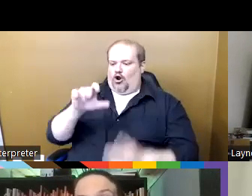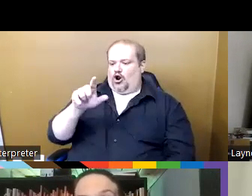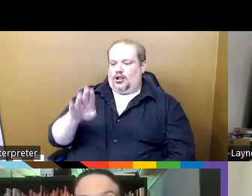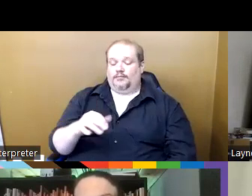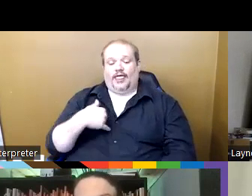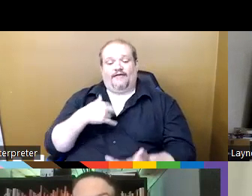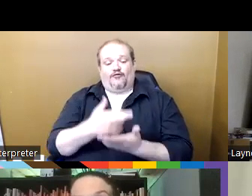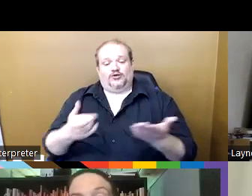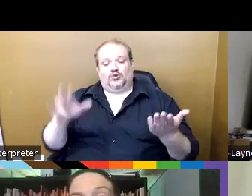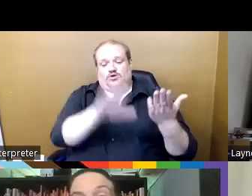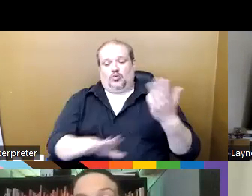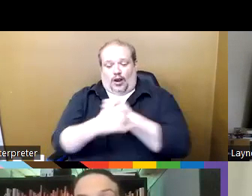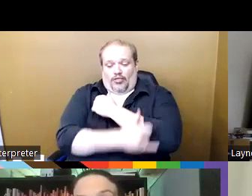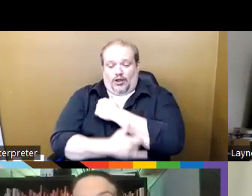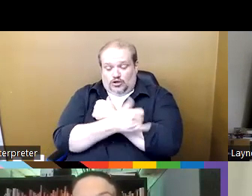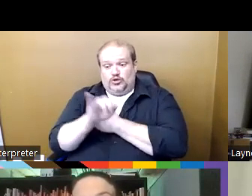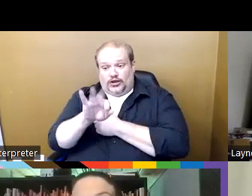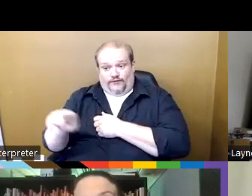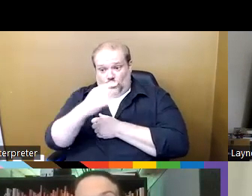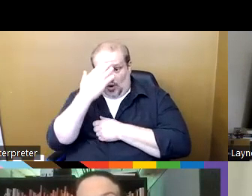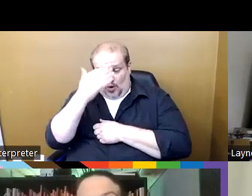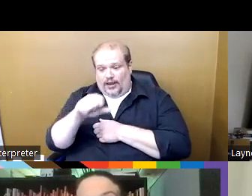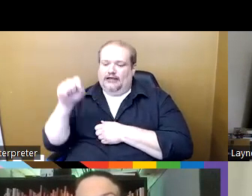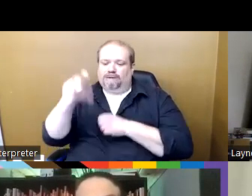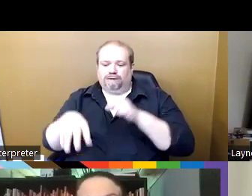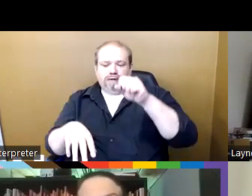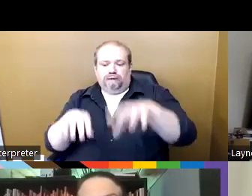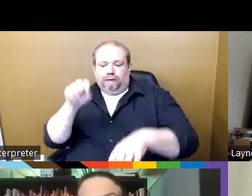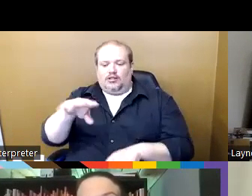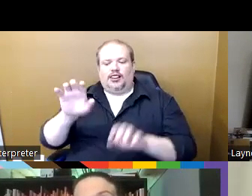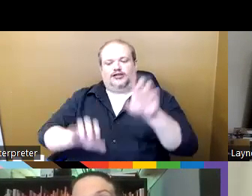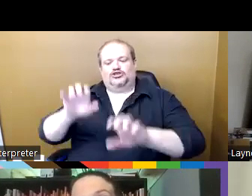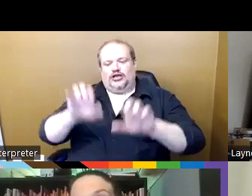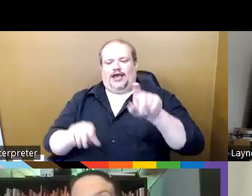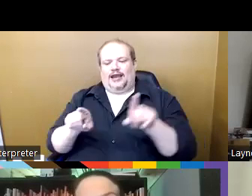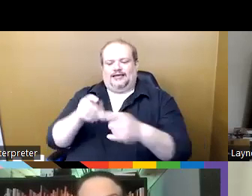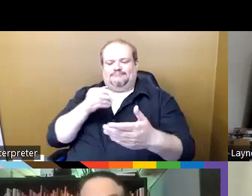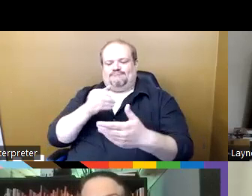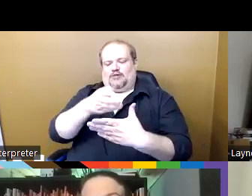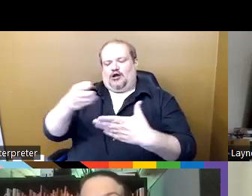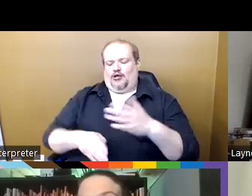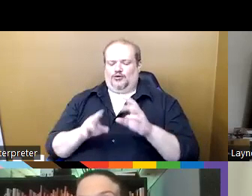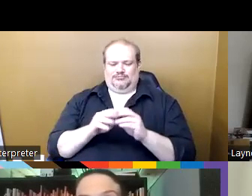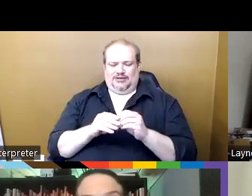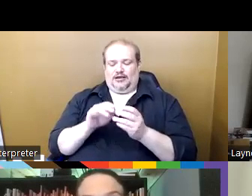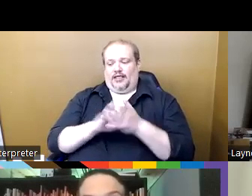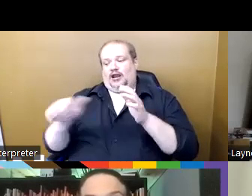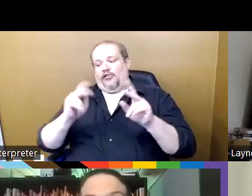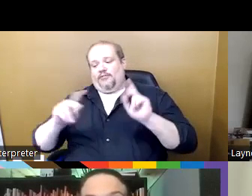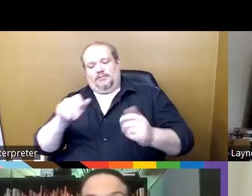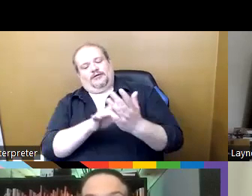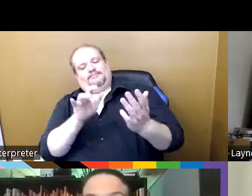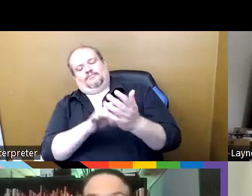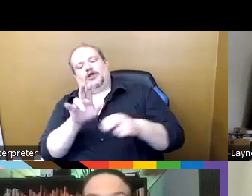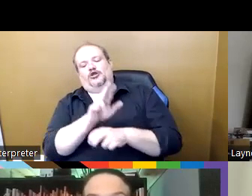have any, feel free to throw them into the chat as we close up our meeting so that there would be other people able to take